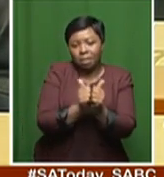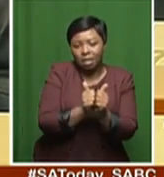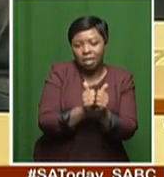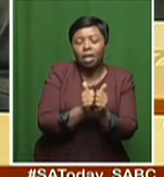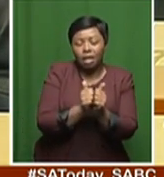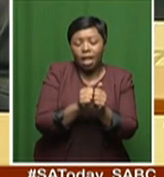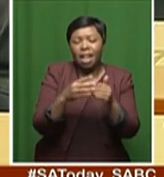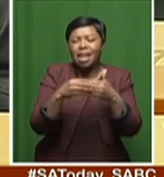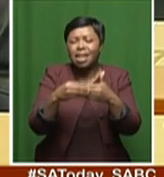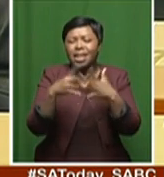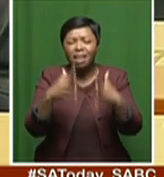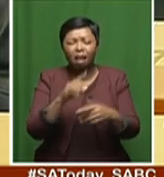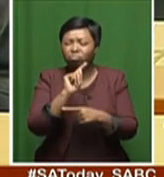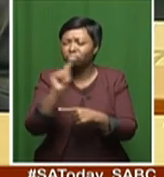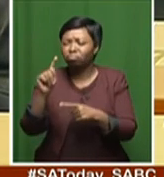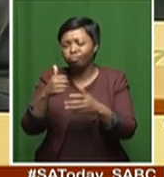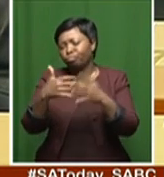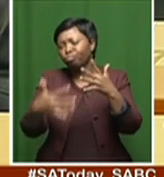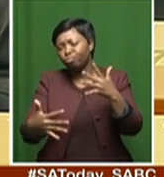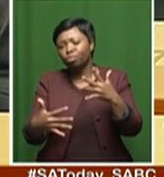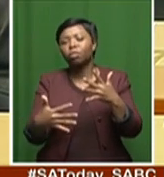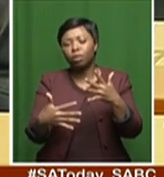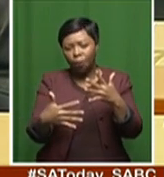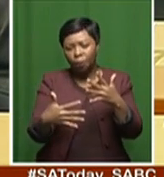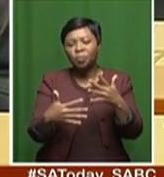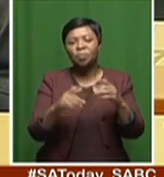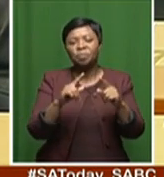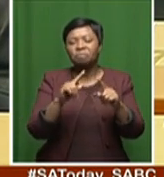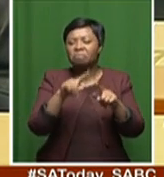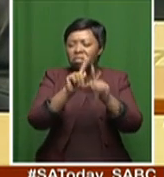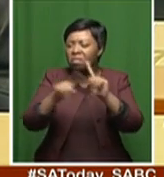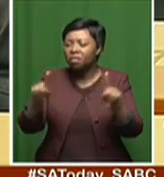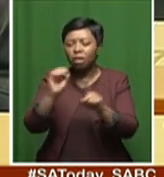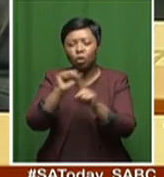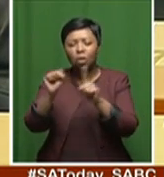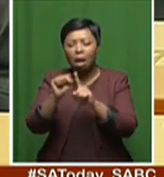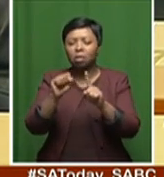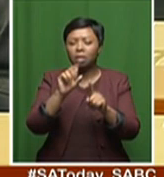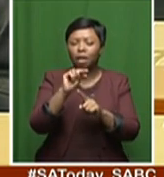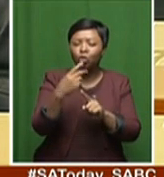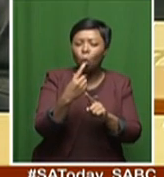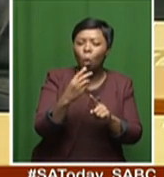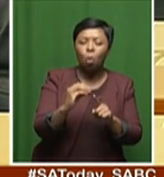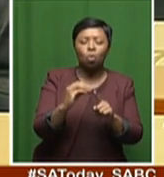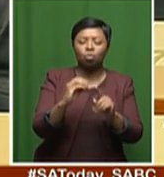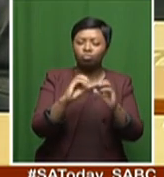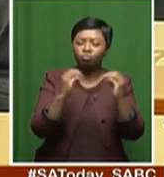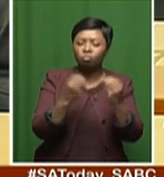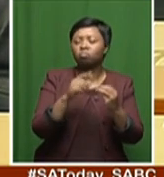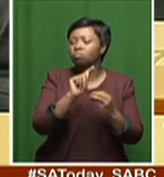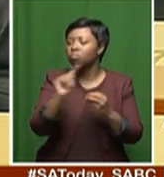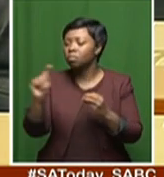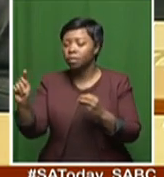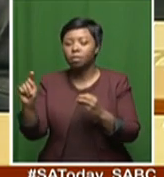number of other parties, and various civil society formations who were vital in bringing